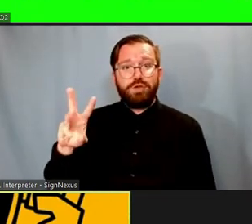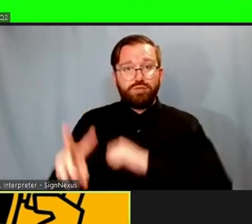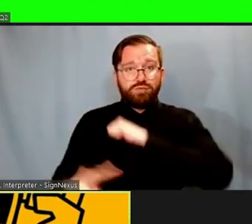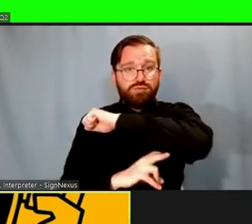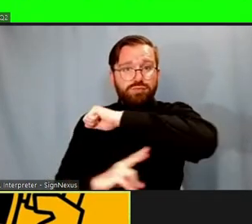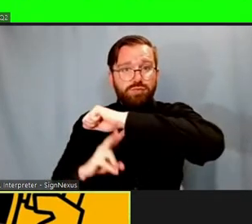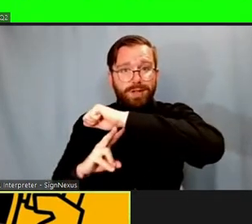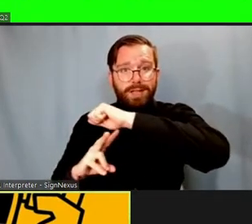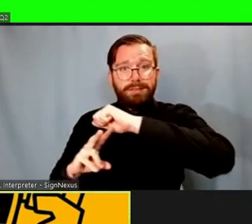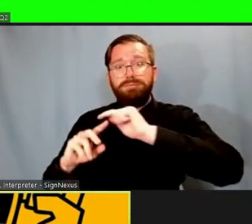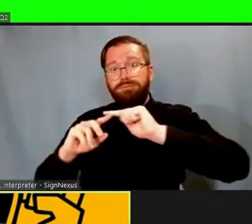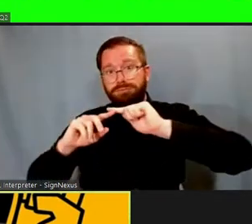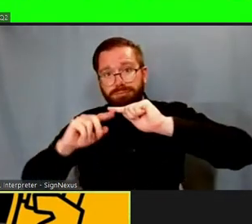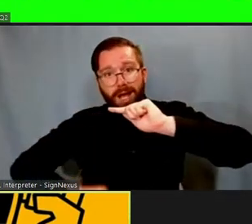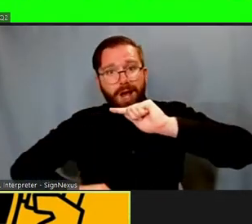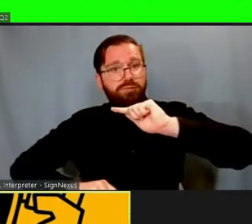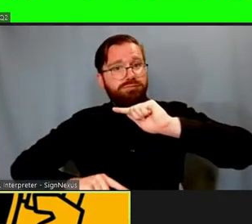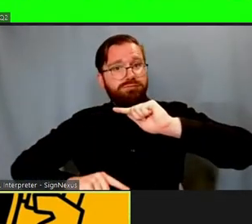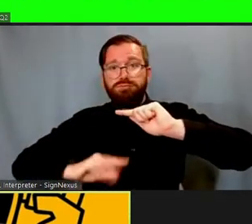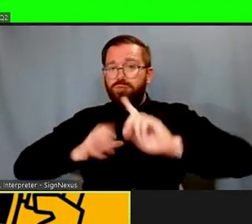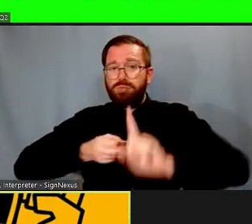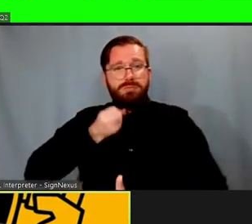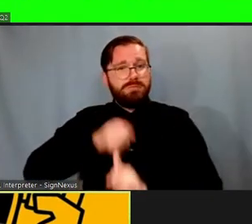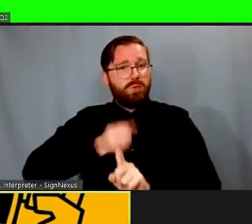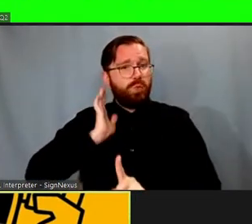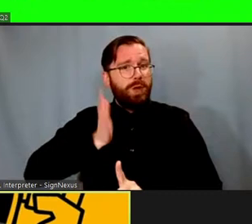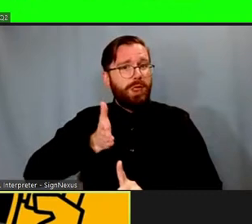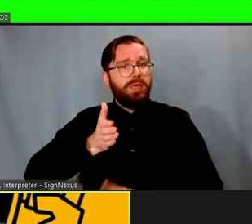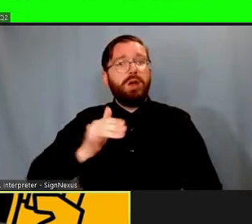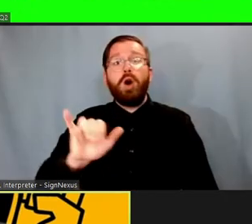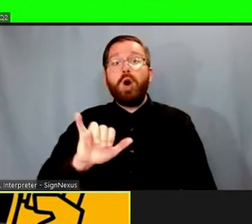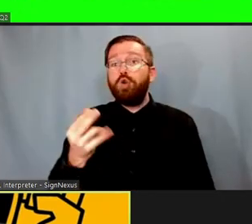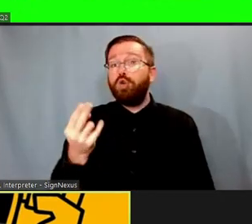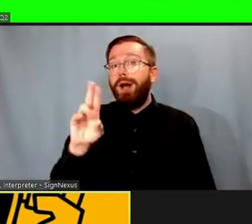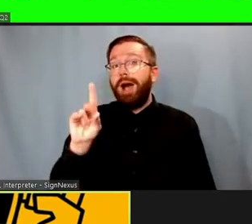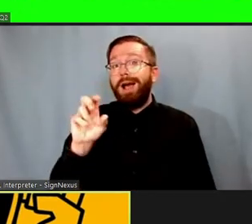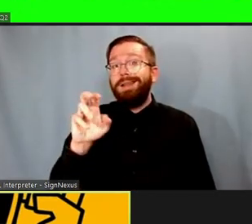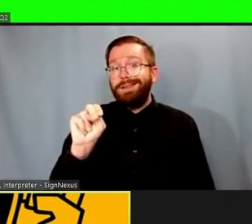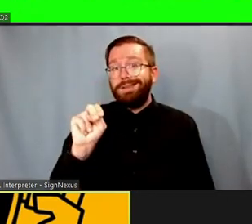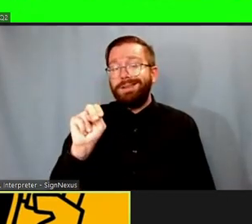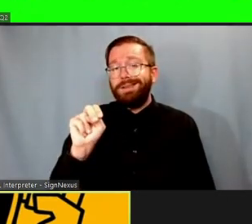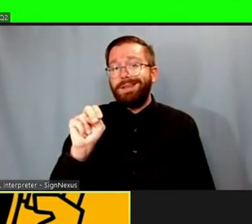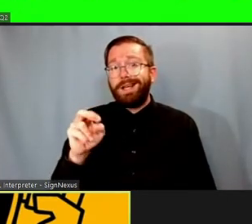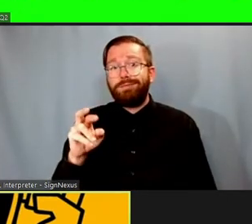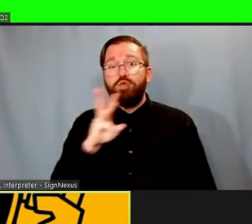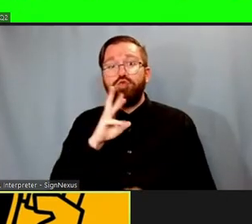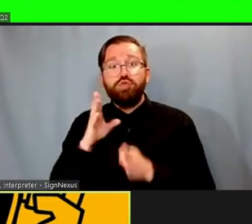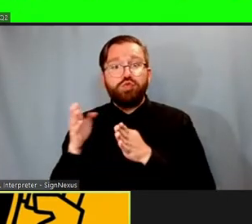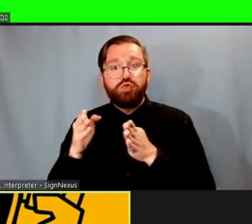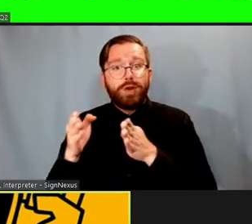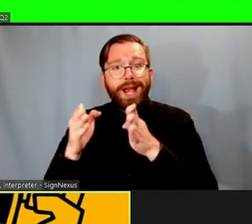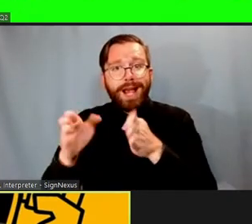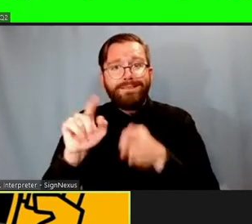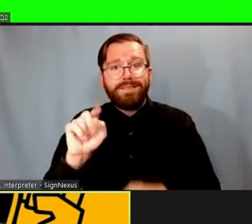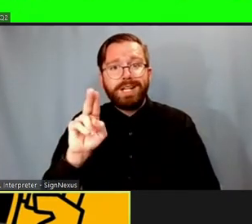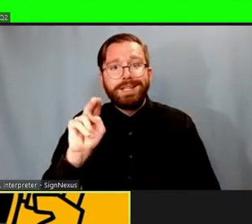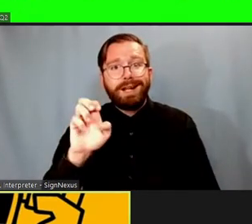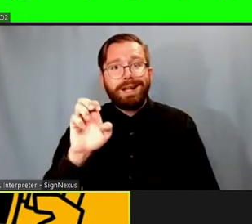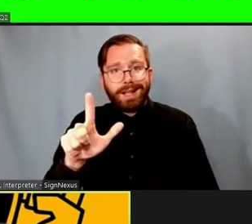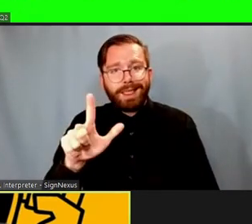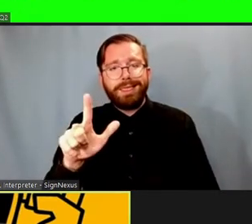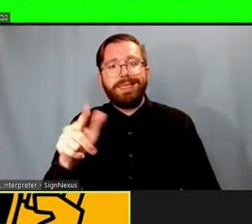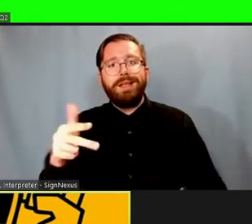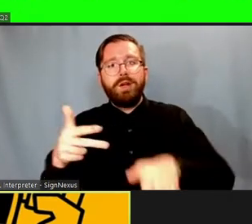and keep in mind the hudson river tunnels if we have another catastrophe